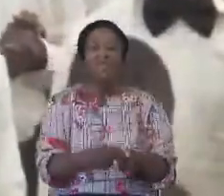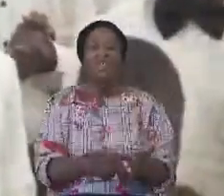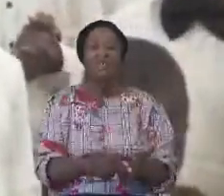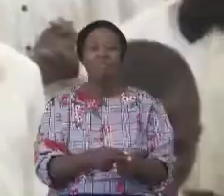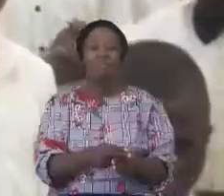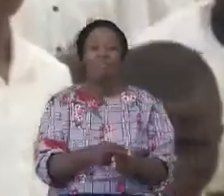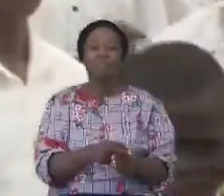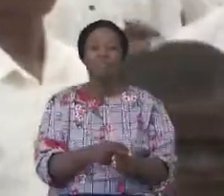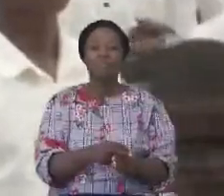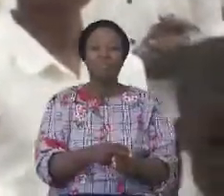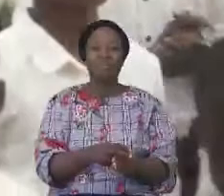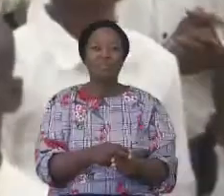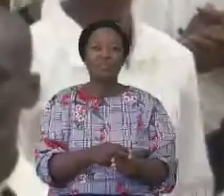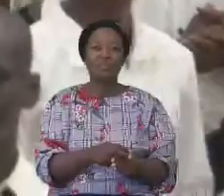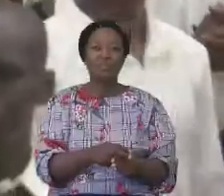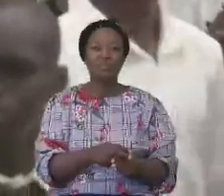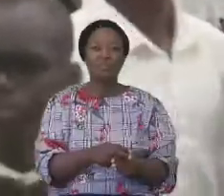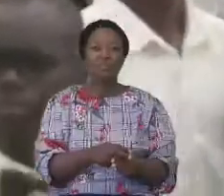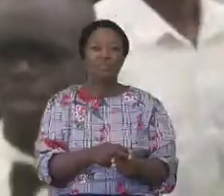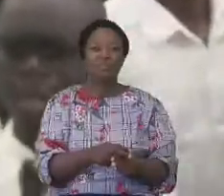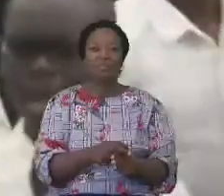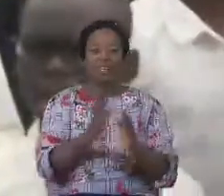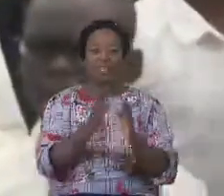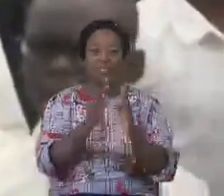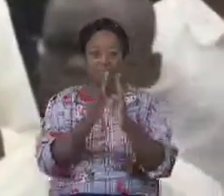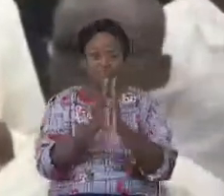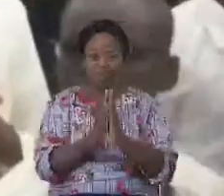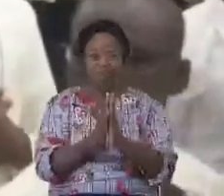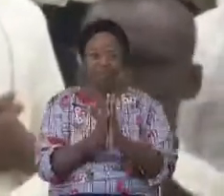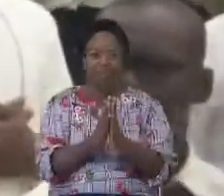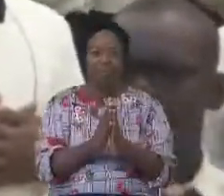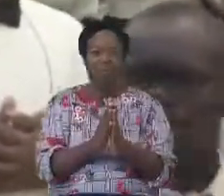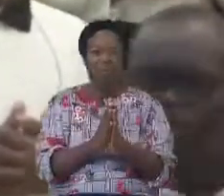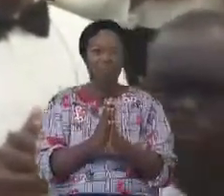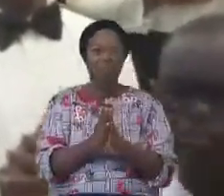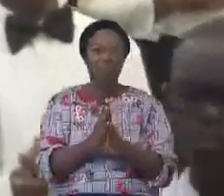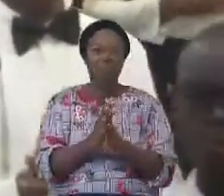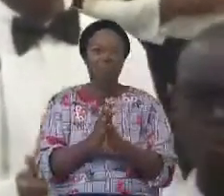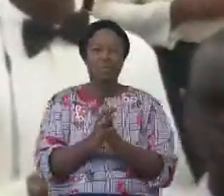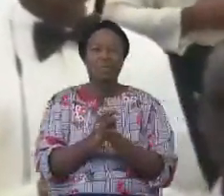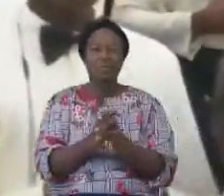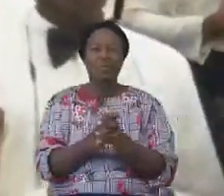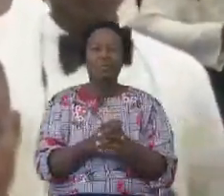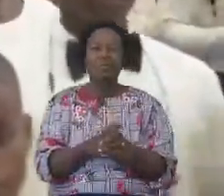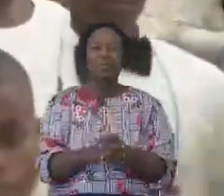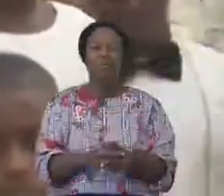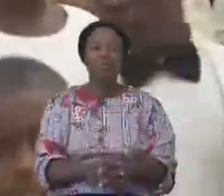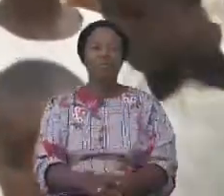one of our lives in Jesus' name. Amen.